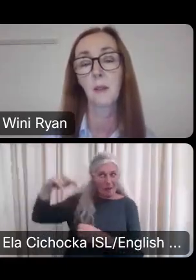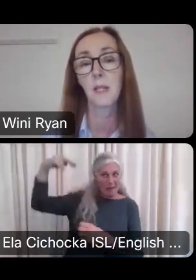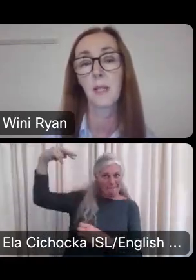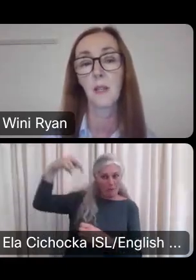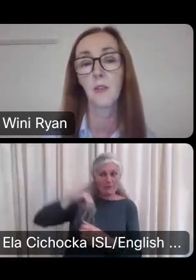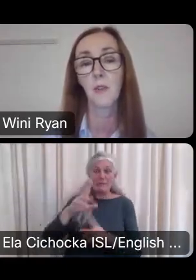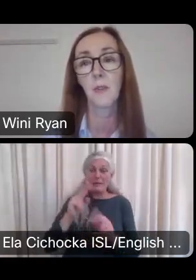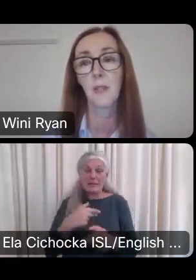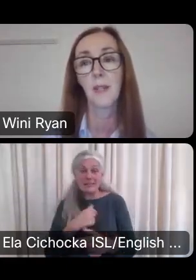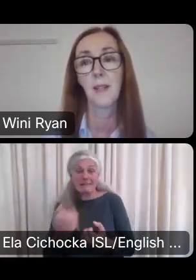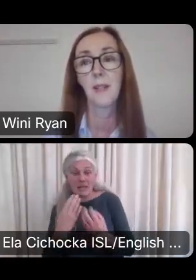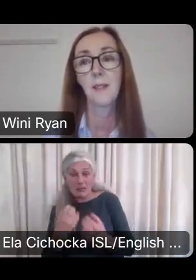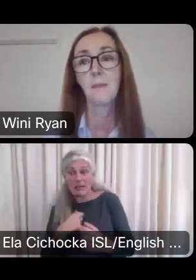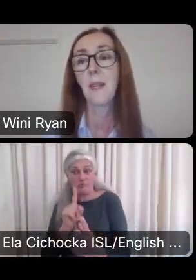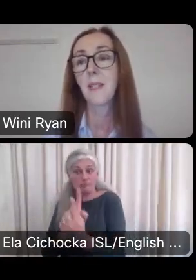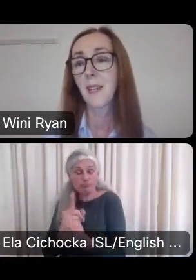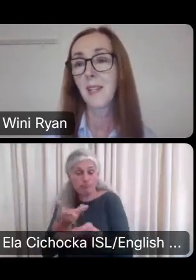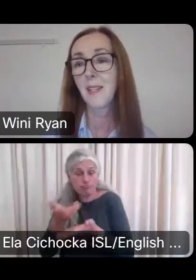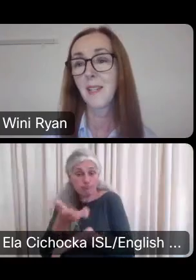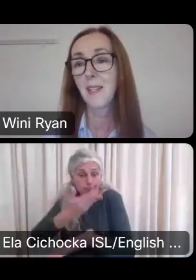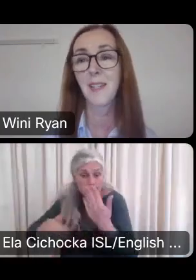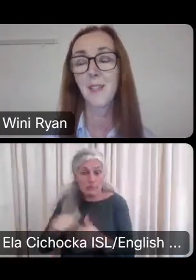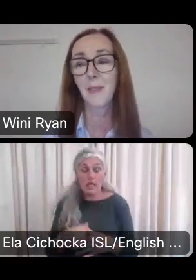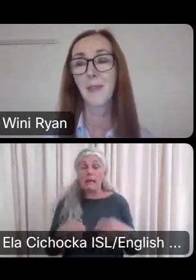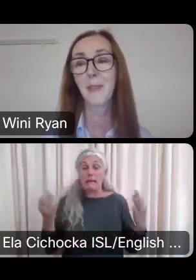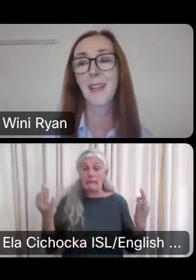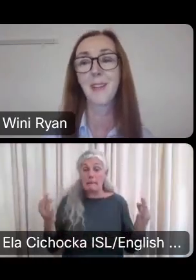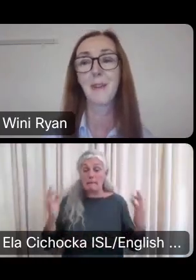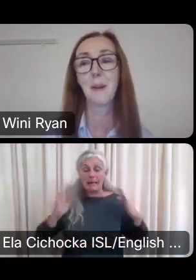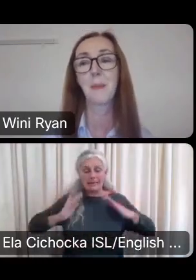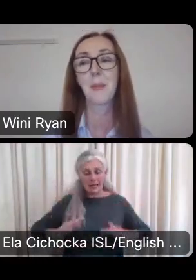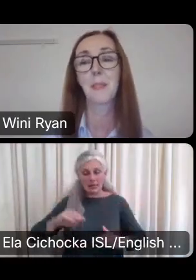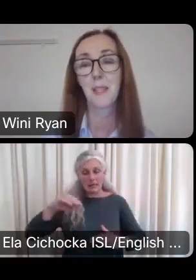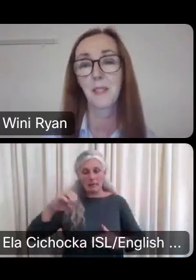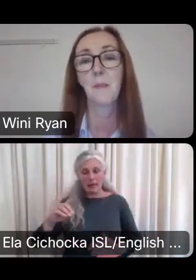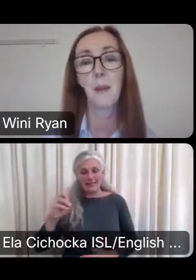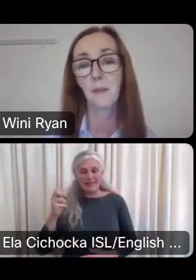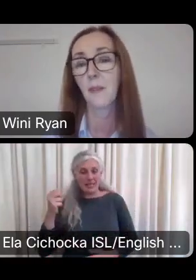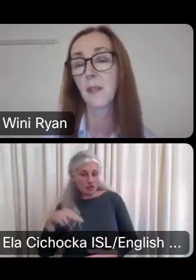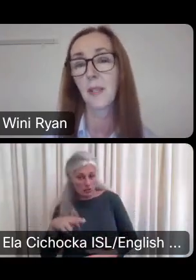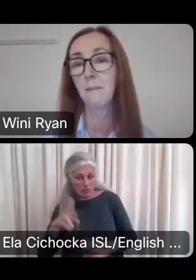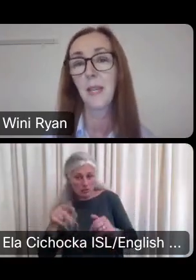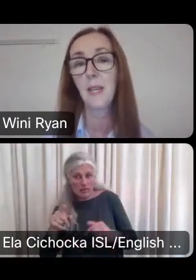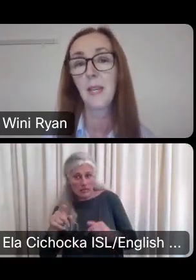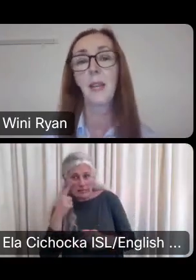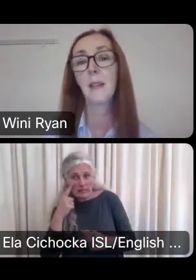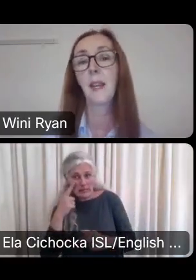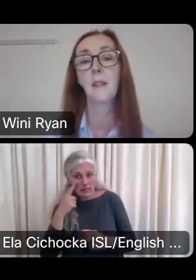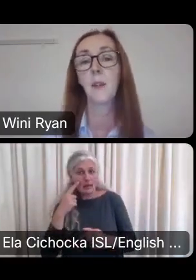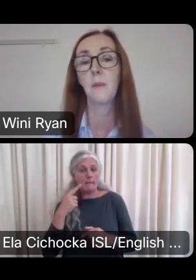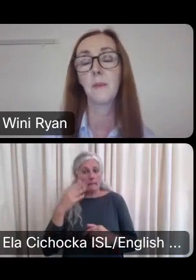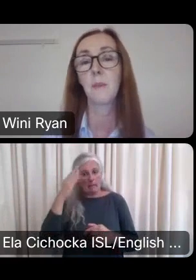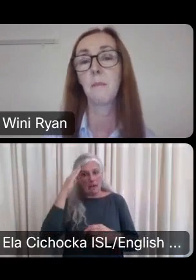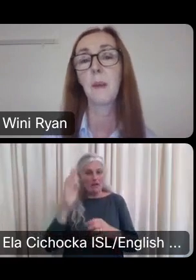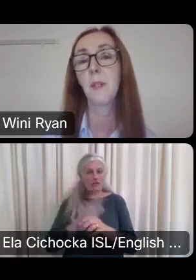feedback, somebody that you trust. Meditation, I can see Siobhan, thank you, coming up there. Meditation and mindfulness, yeah. And again,